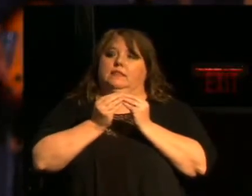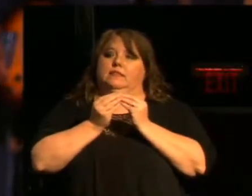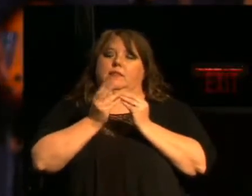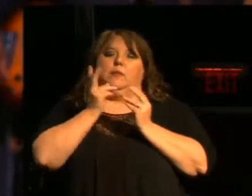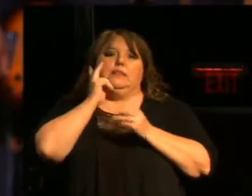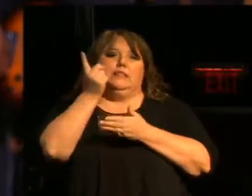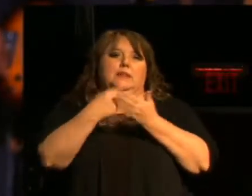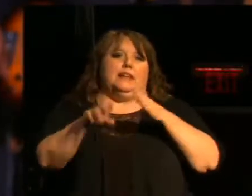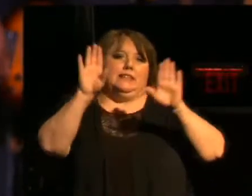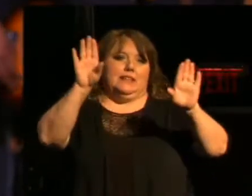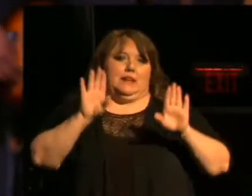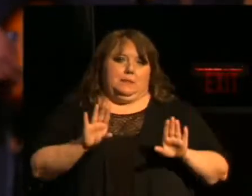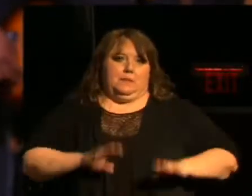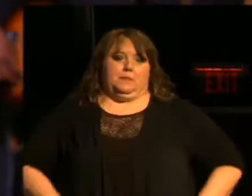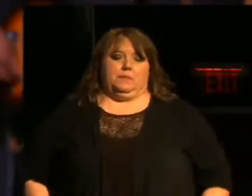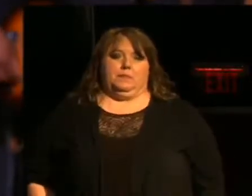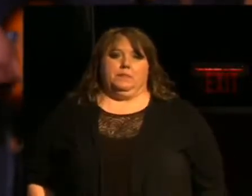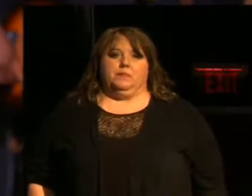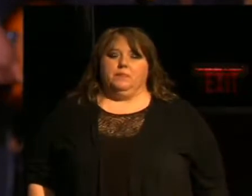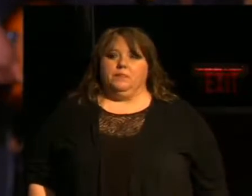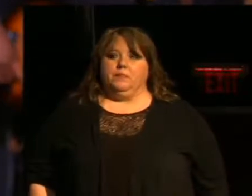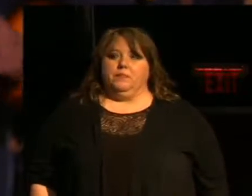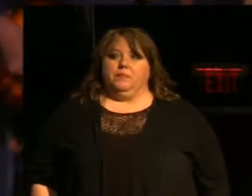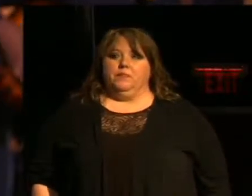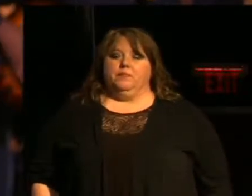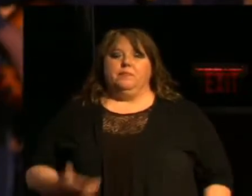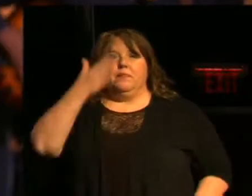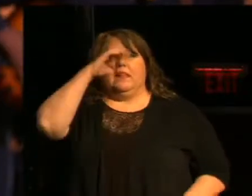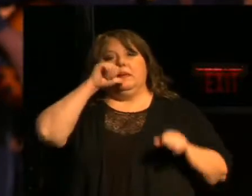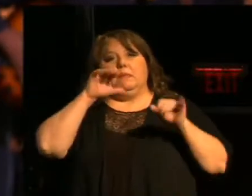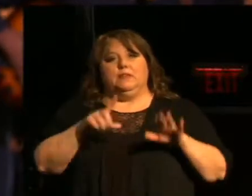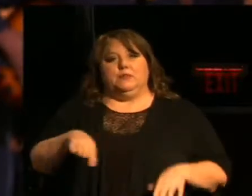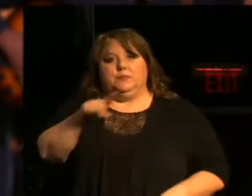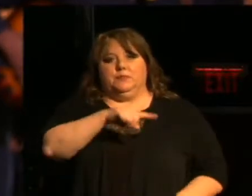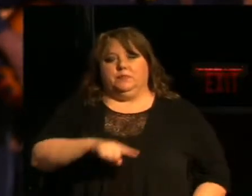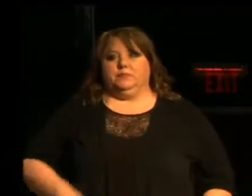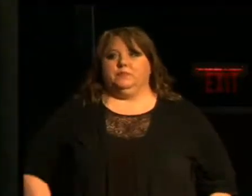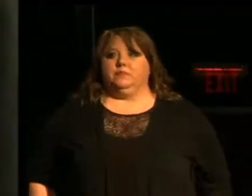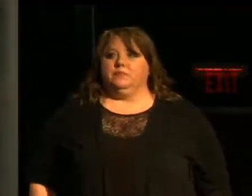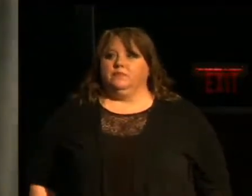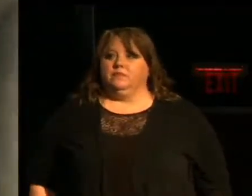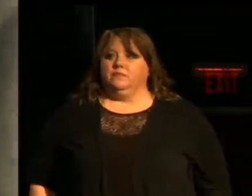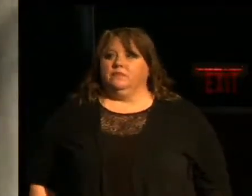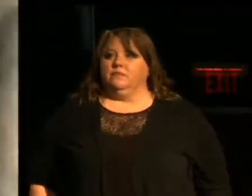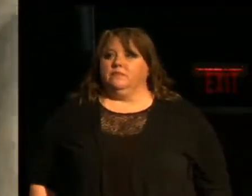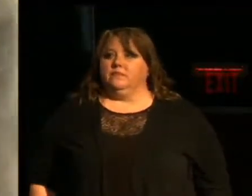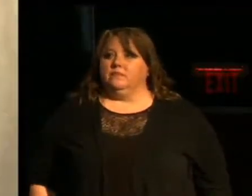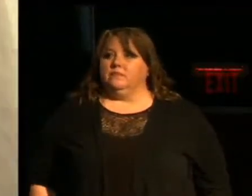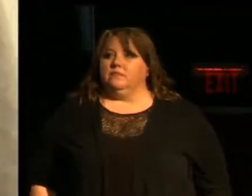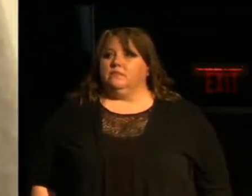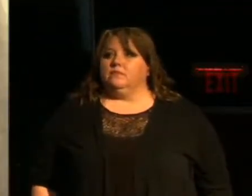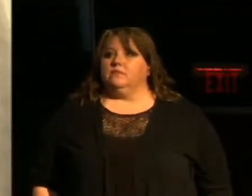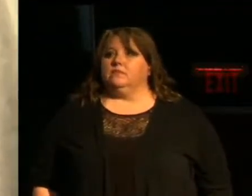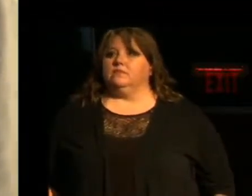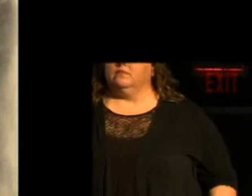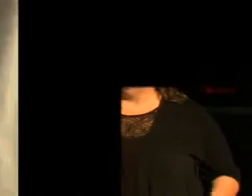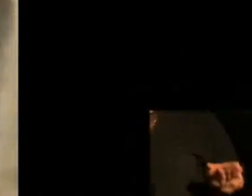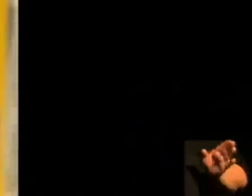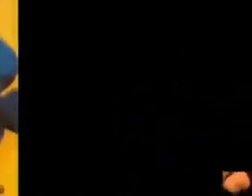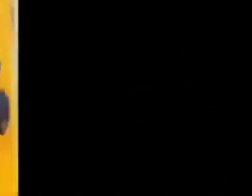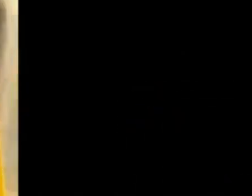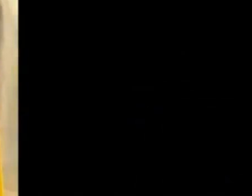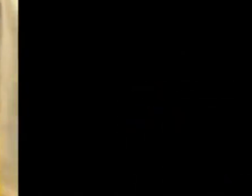We thank you for being with us today. We love you. Don't forget, if you're looking for something to do,